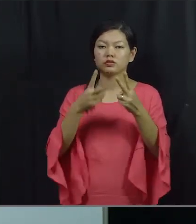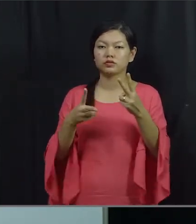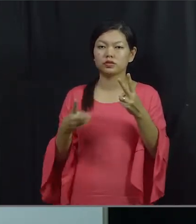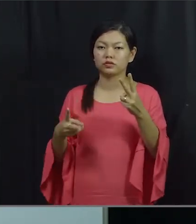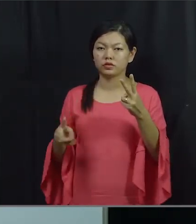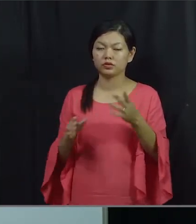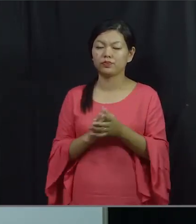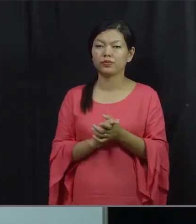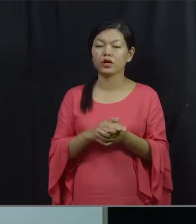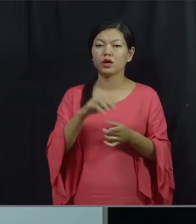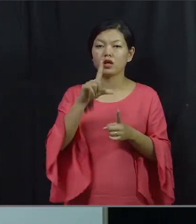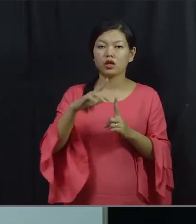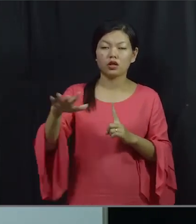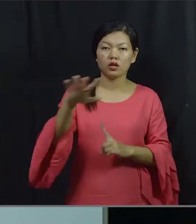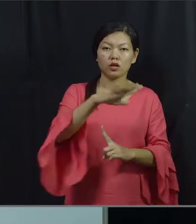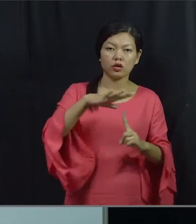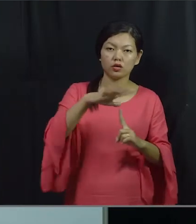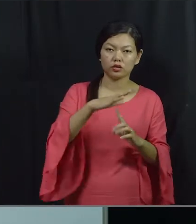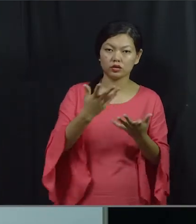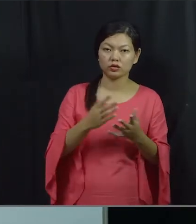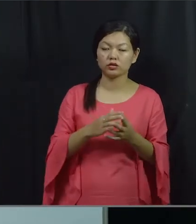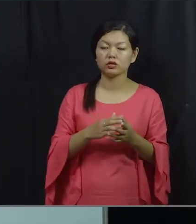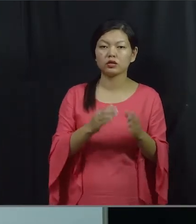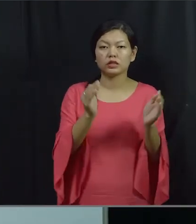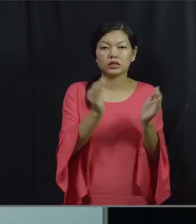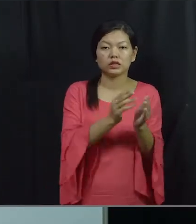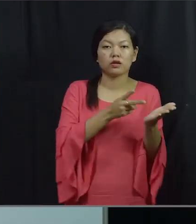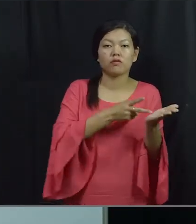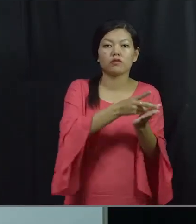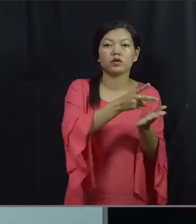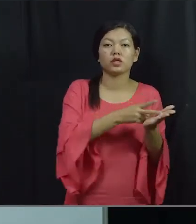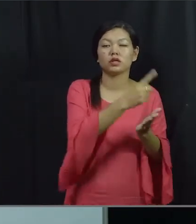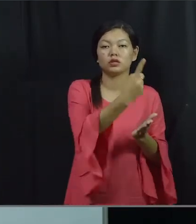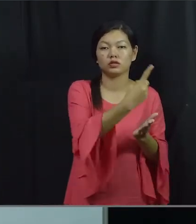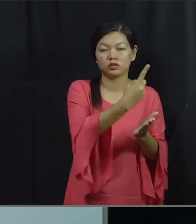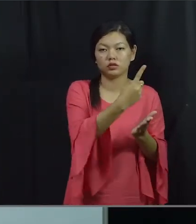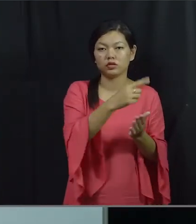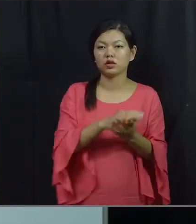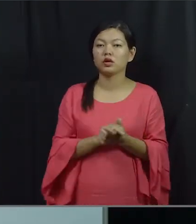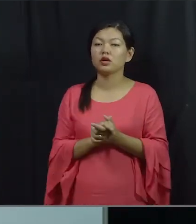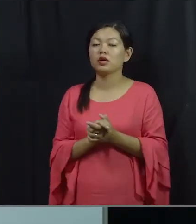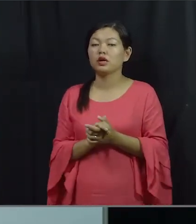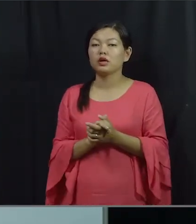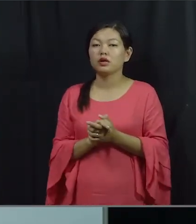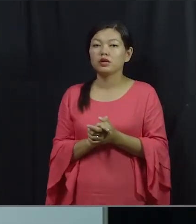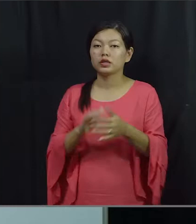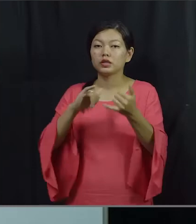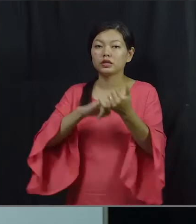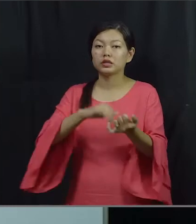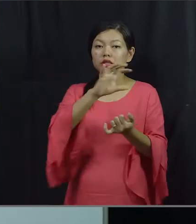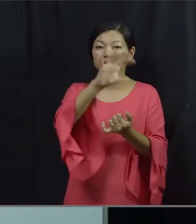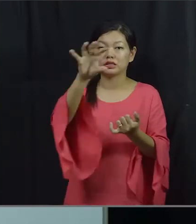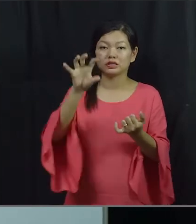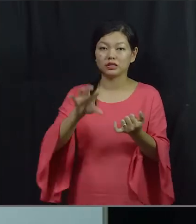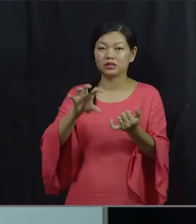to village or towns, isn't it? Then state trade means when one district trade with the other. Then national means when